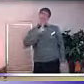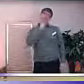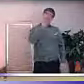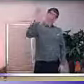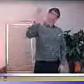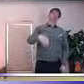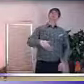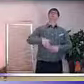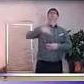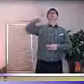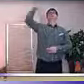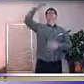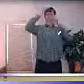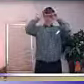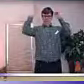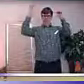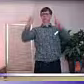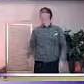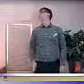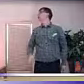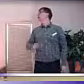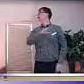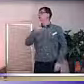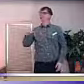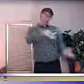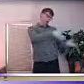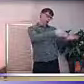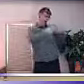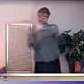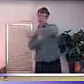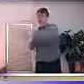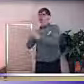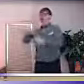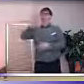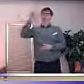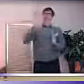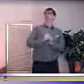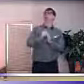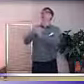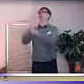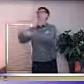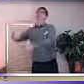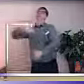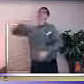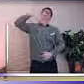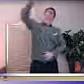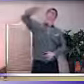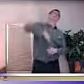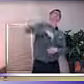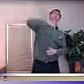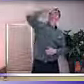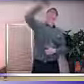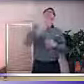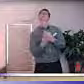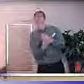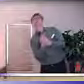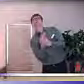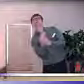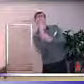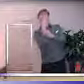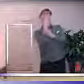us even more contemplative. And in turn, that leads to even more spiritual growth.